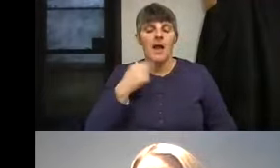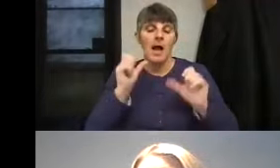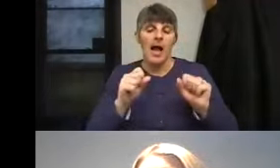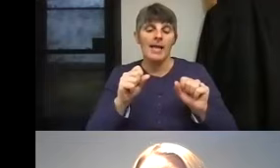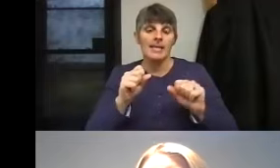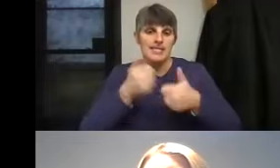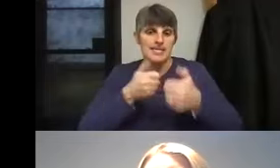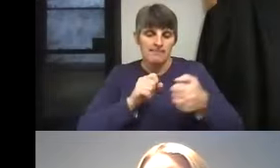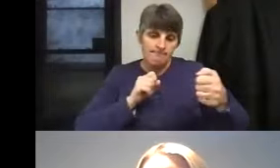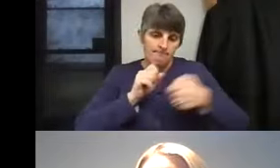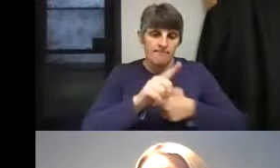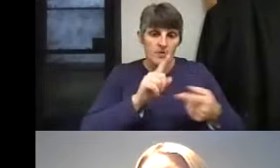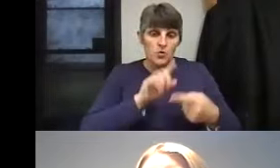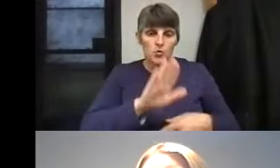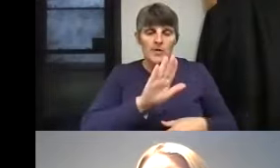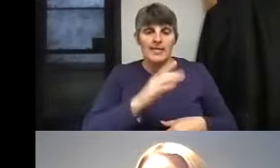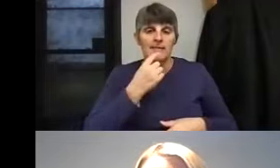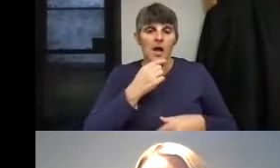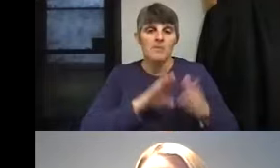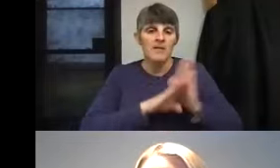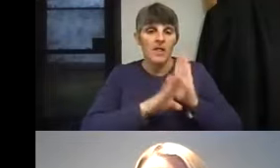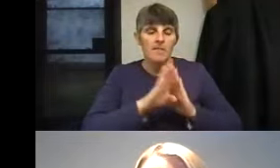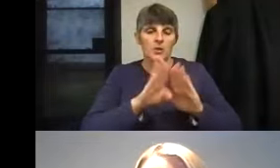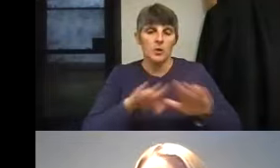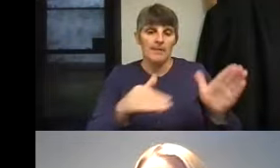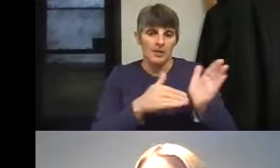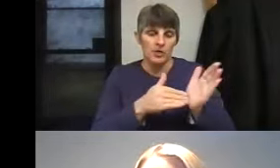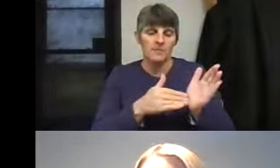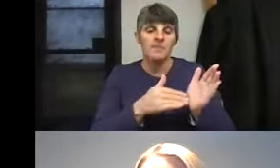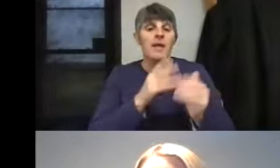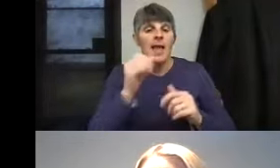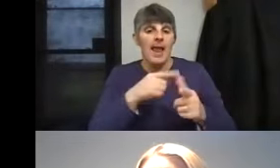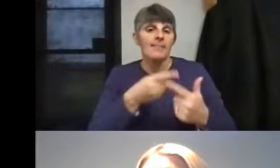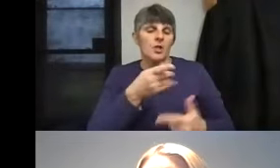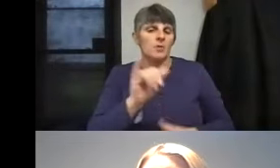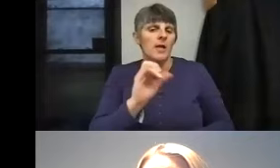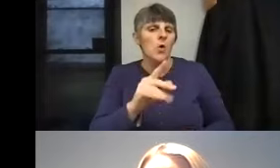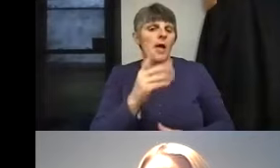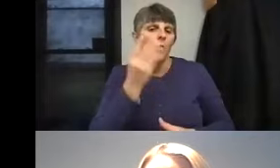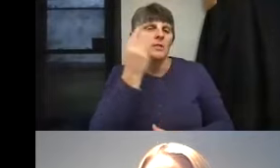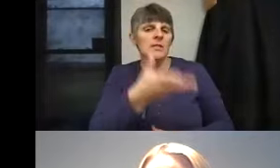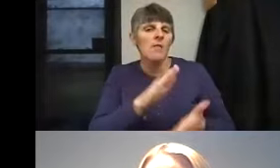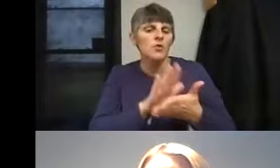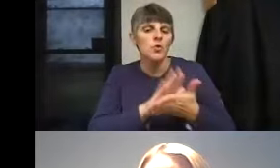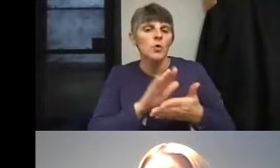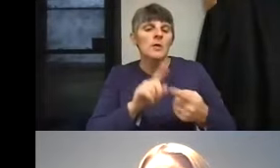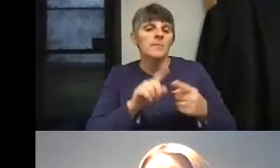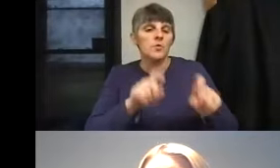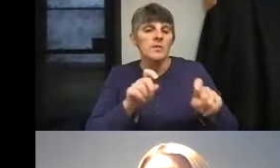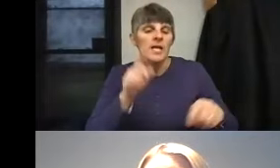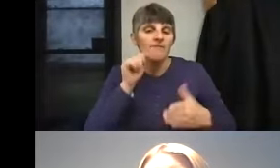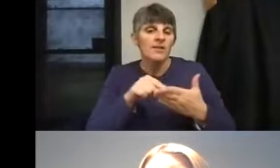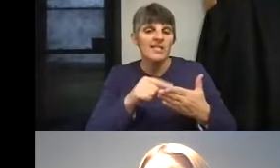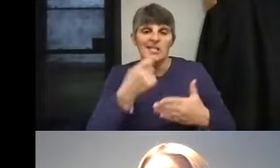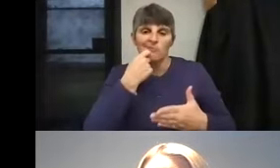a text to his developmental pediatrician, and then she'll be like, okay, well, tell the school to test him for this. Like just